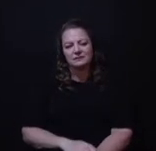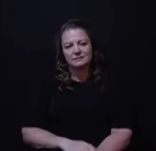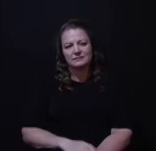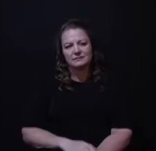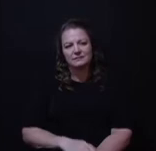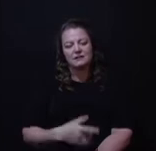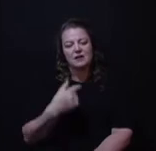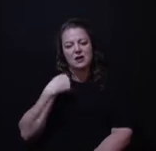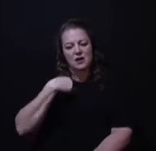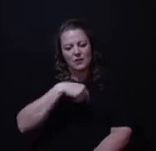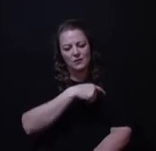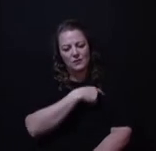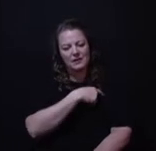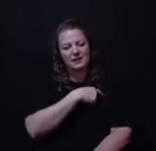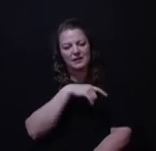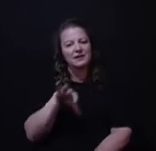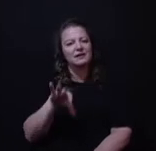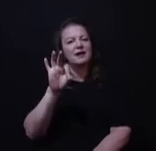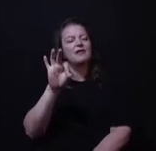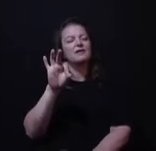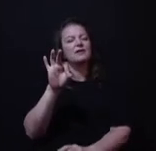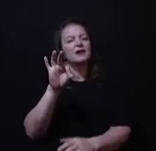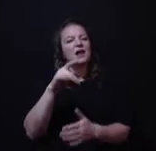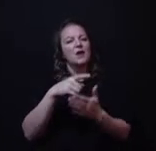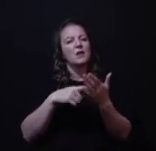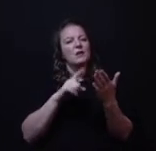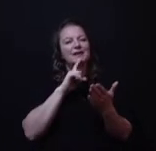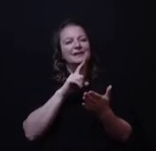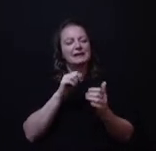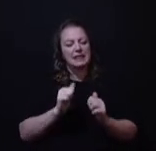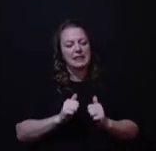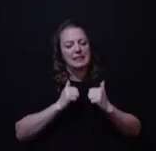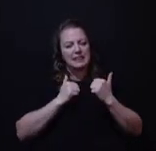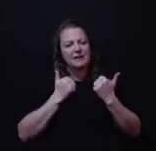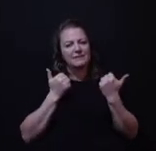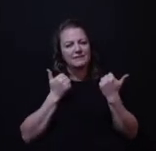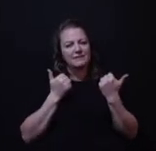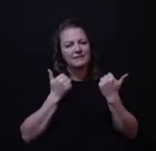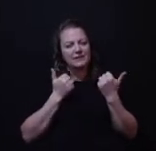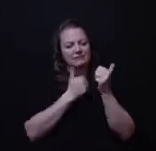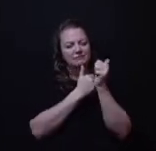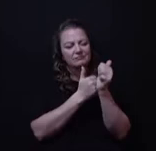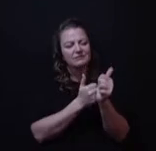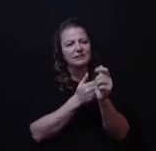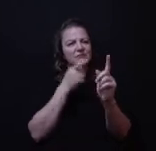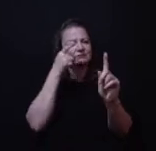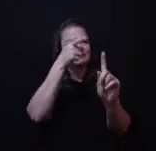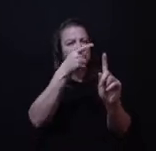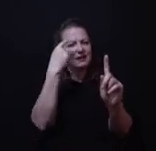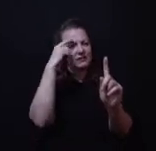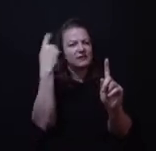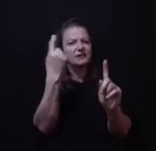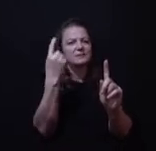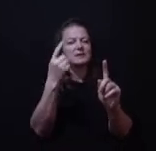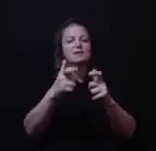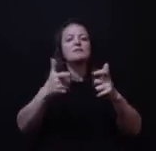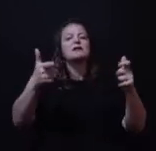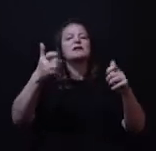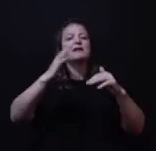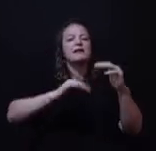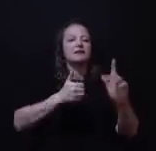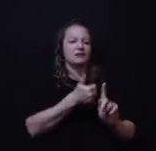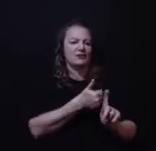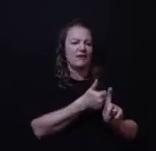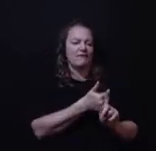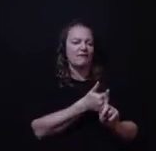We had discovered what it is to live a life for something greater than self. We had